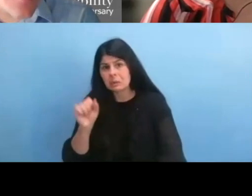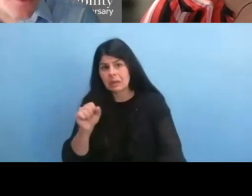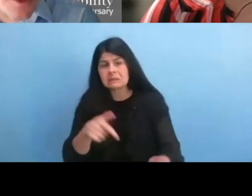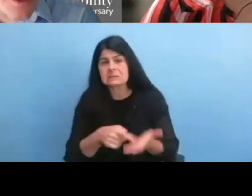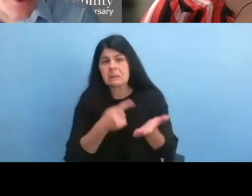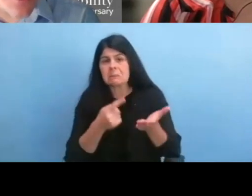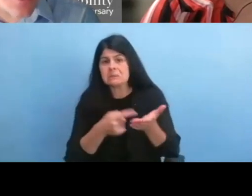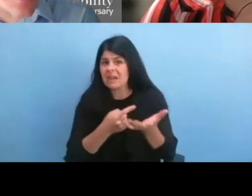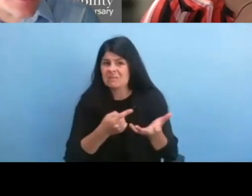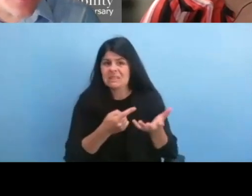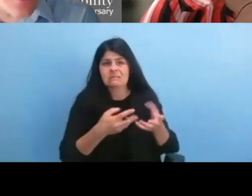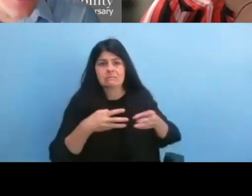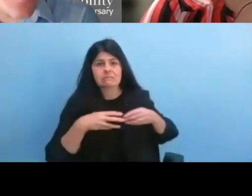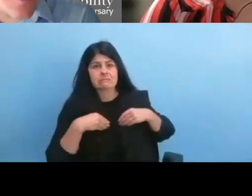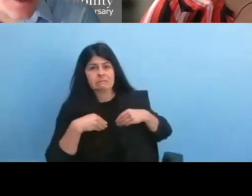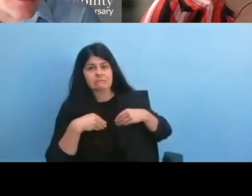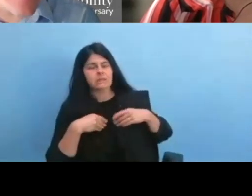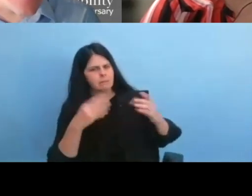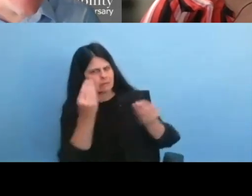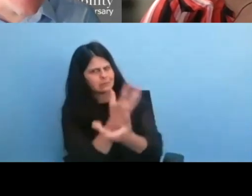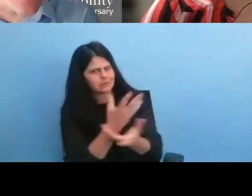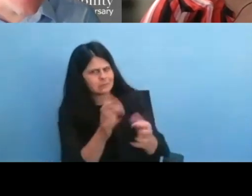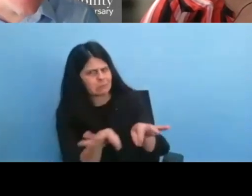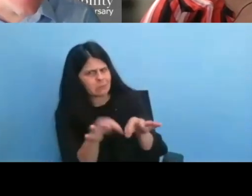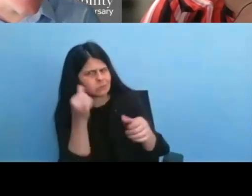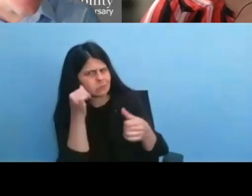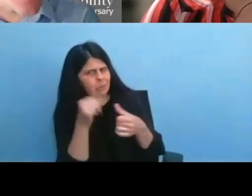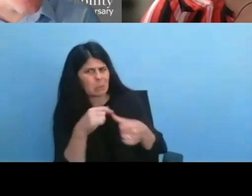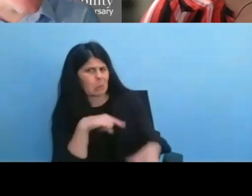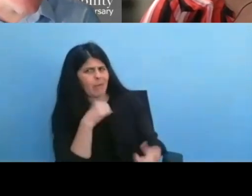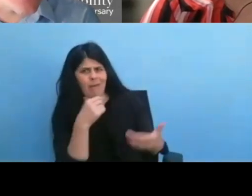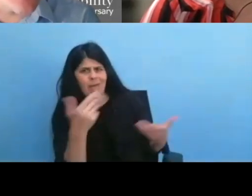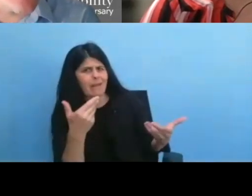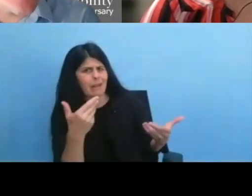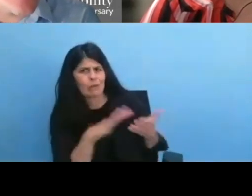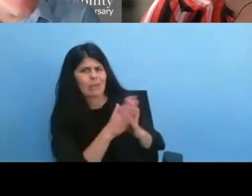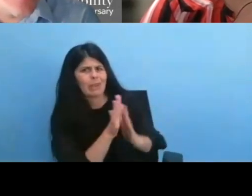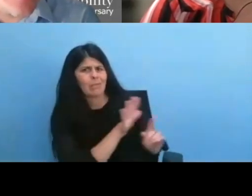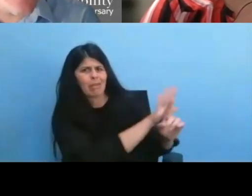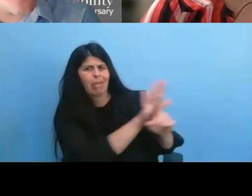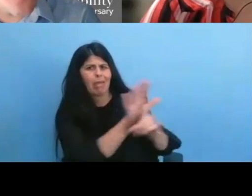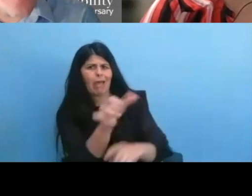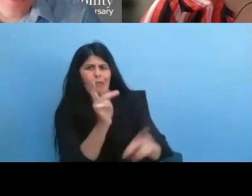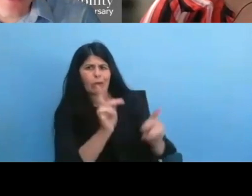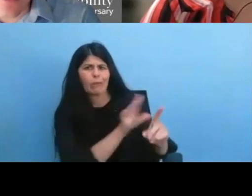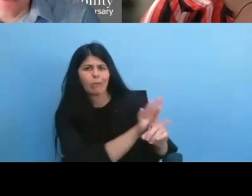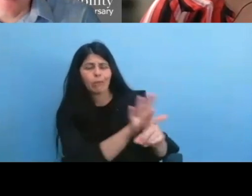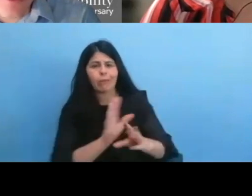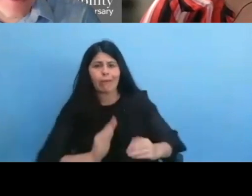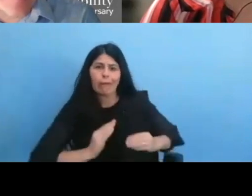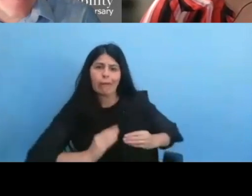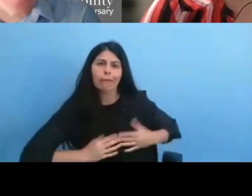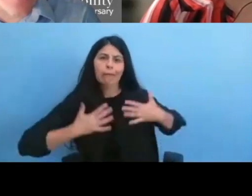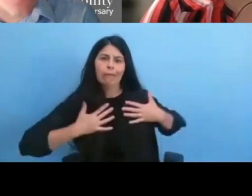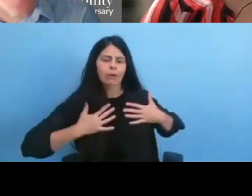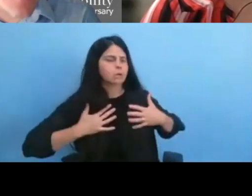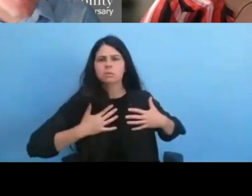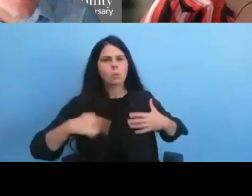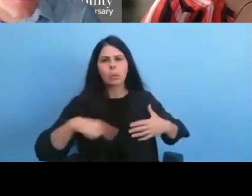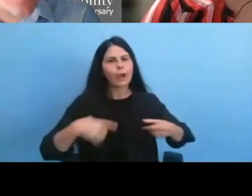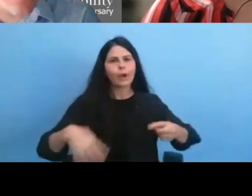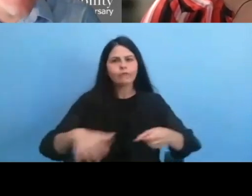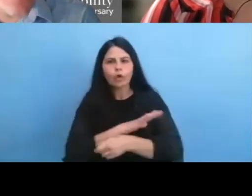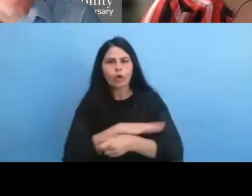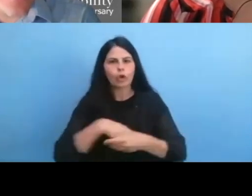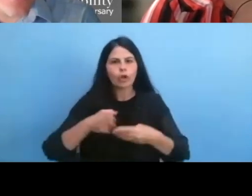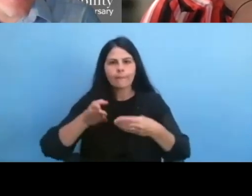with disabilities are not here to be anybody else's inspiration. They're here to be a fully complete member of the